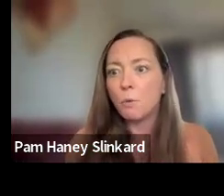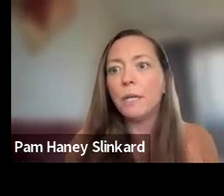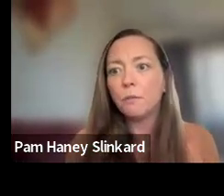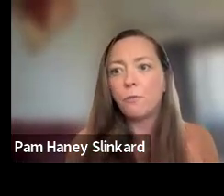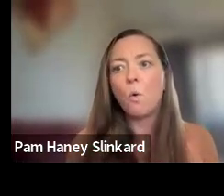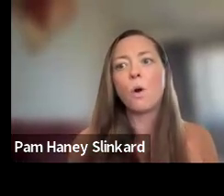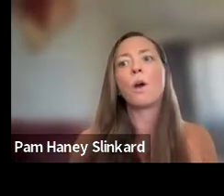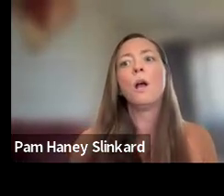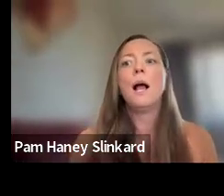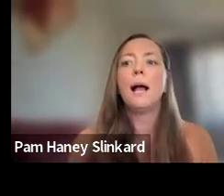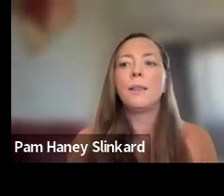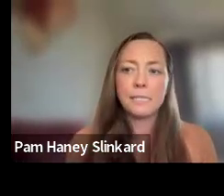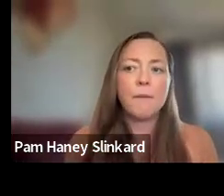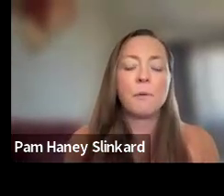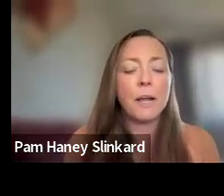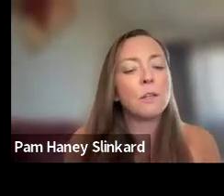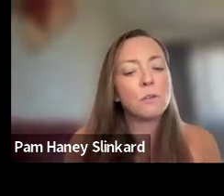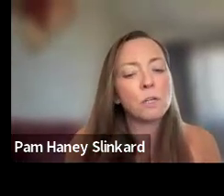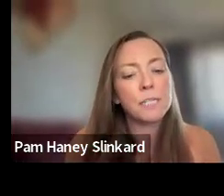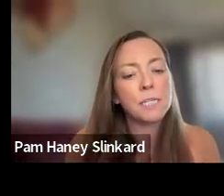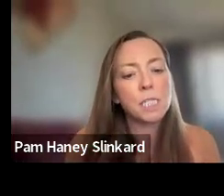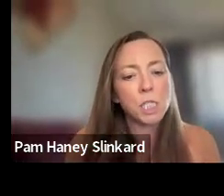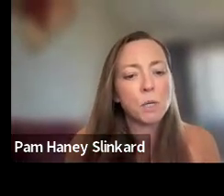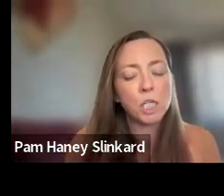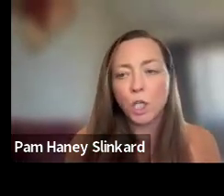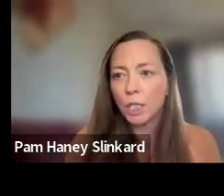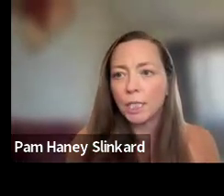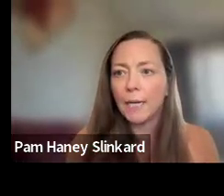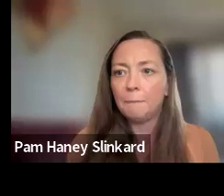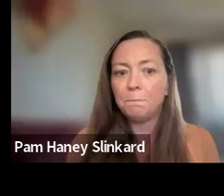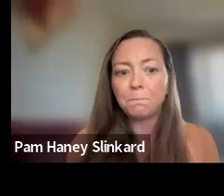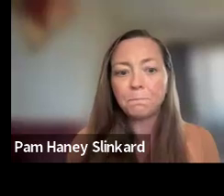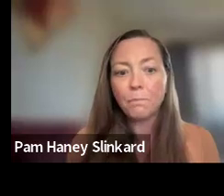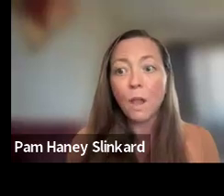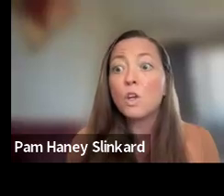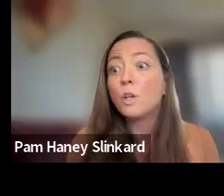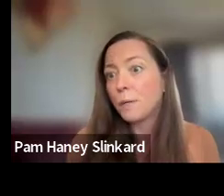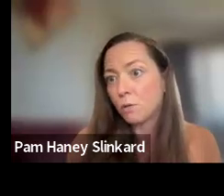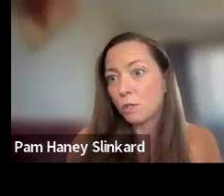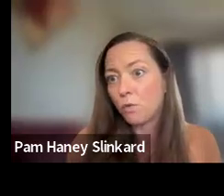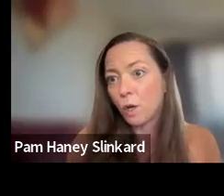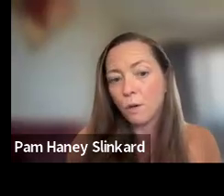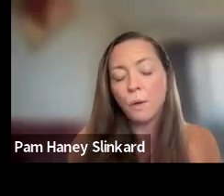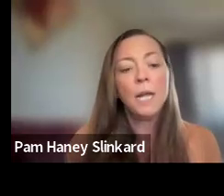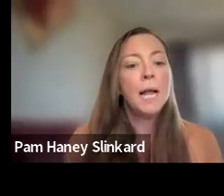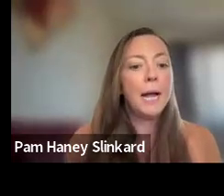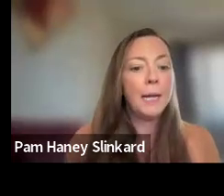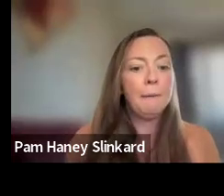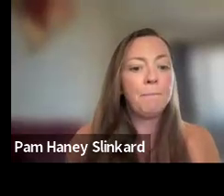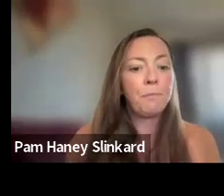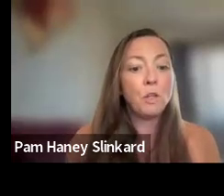required component for the staff providing those services. So it's a good resource for